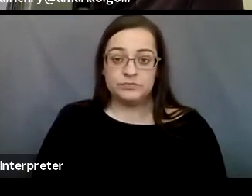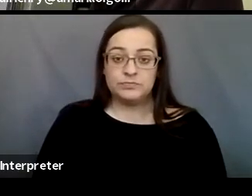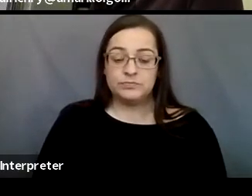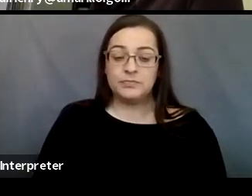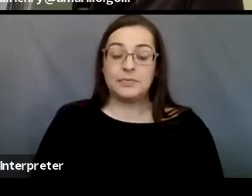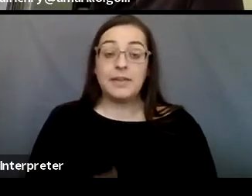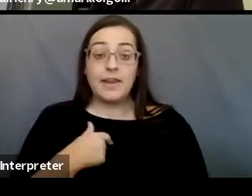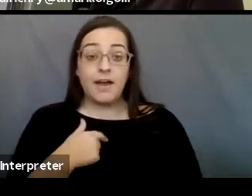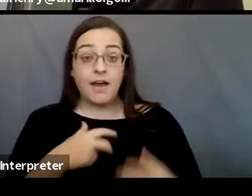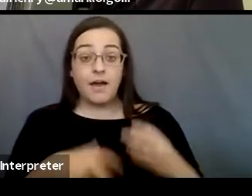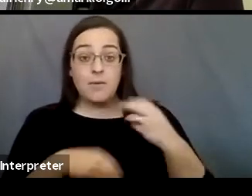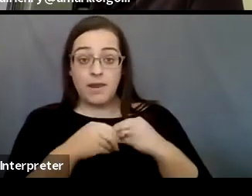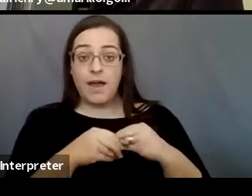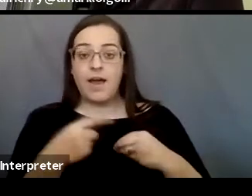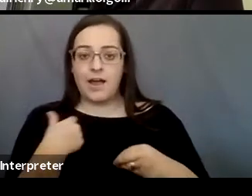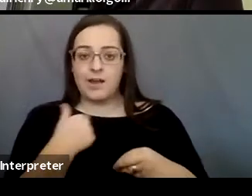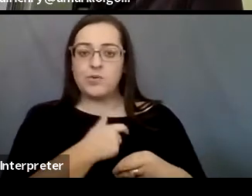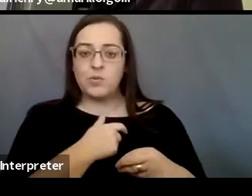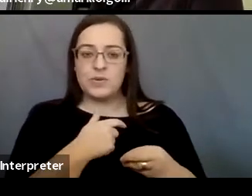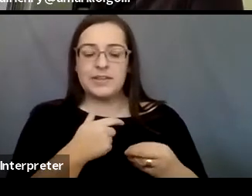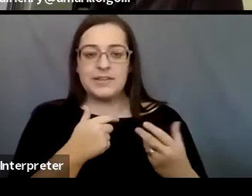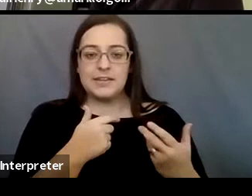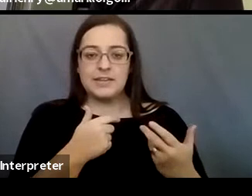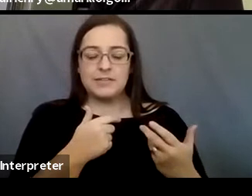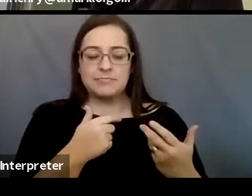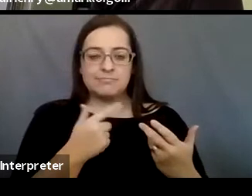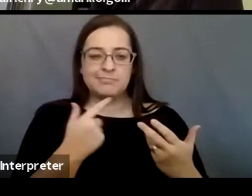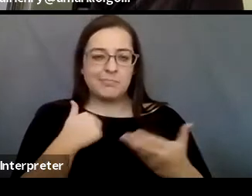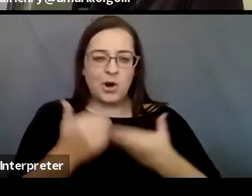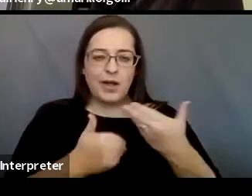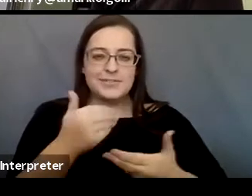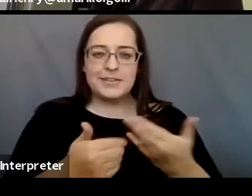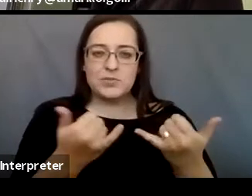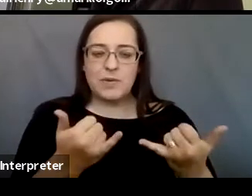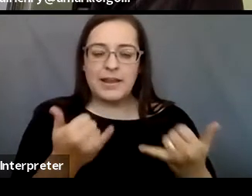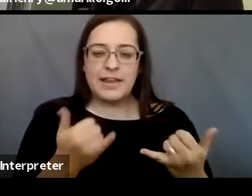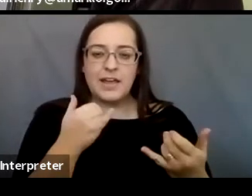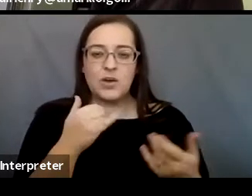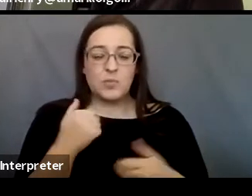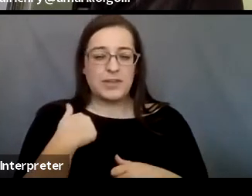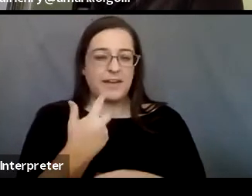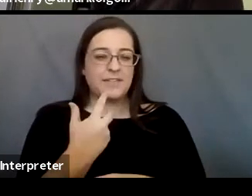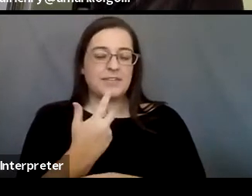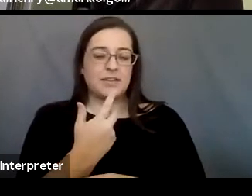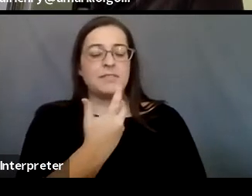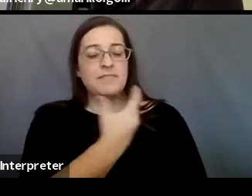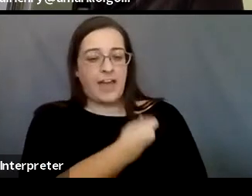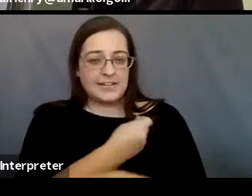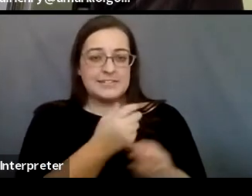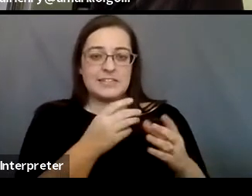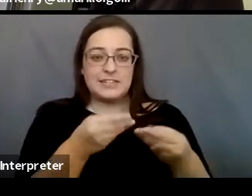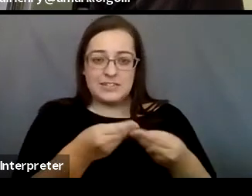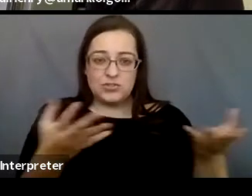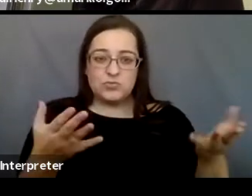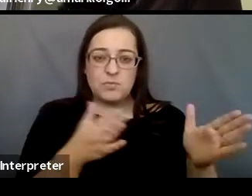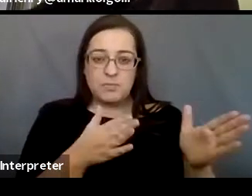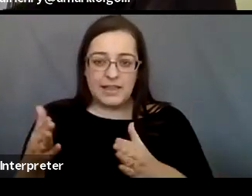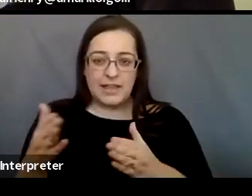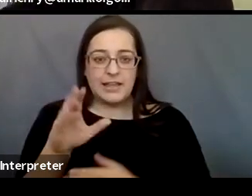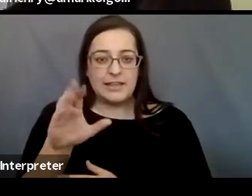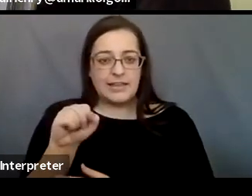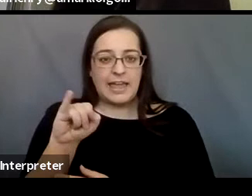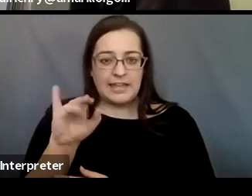add, we are pre-positioning vaccines. They're in the process of that right now. We have a vaccine distribution plan Casie Stoughton